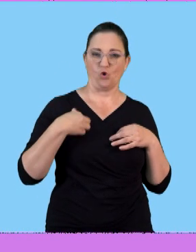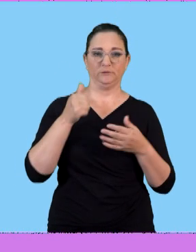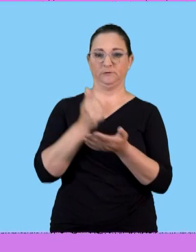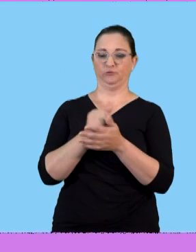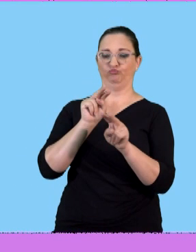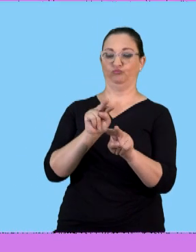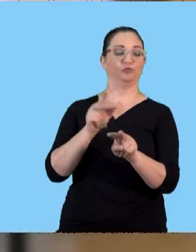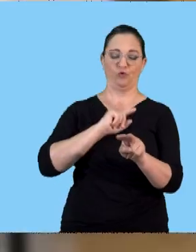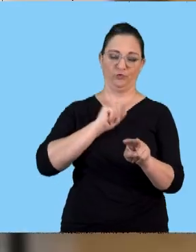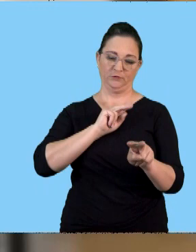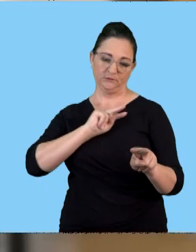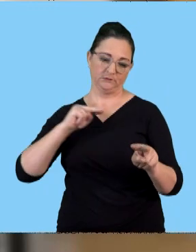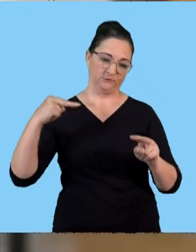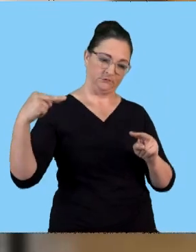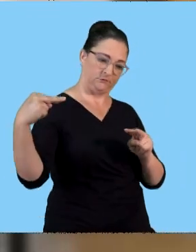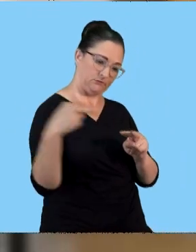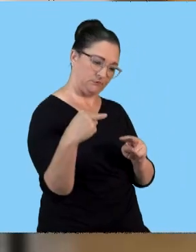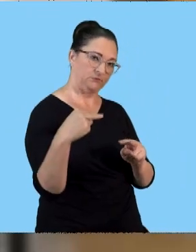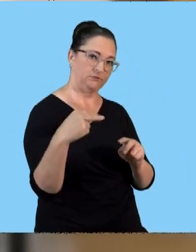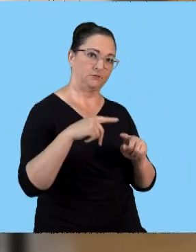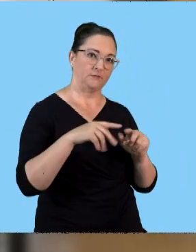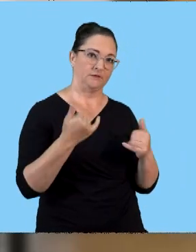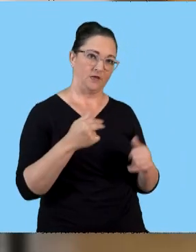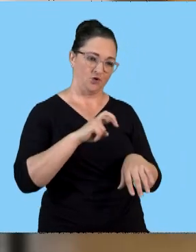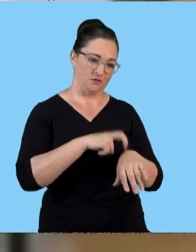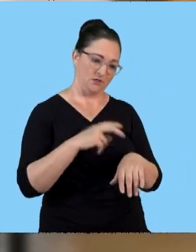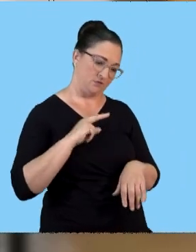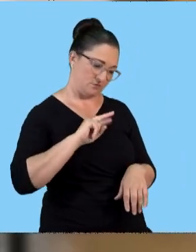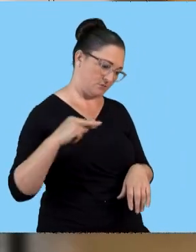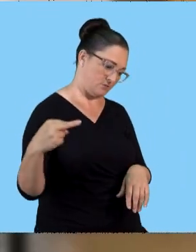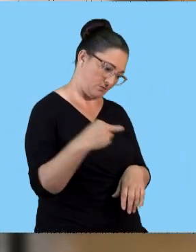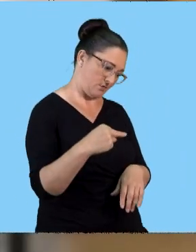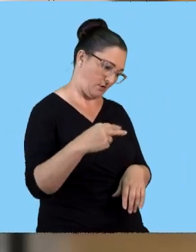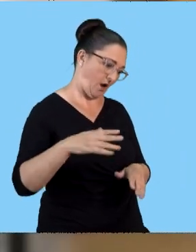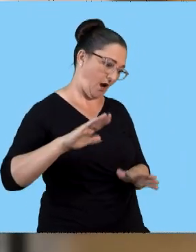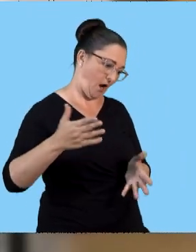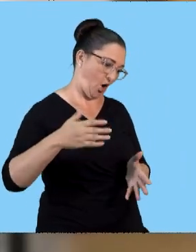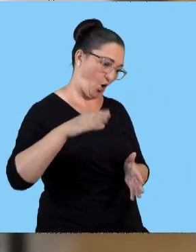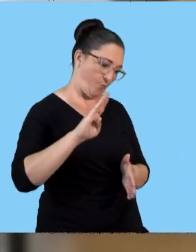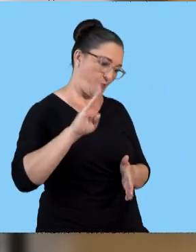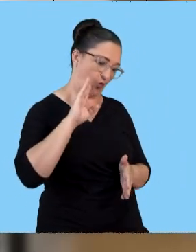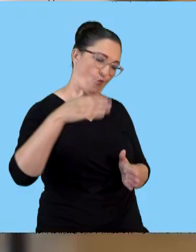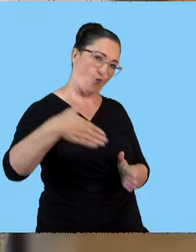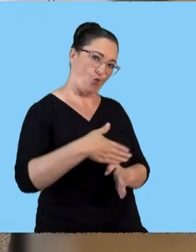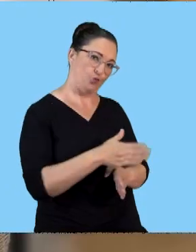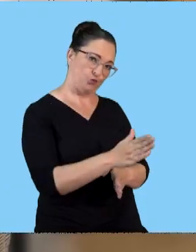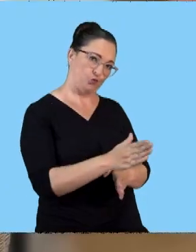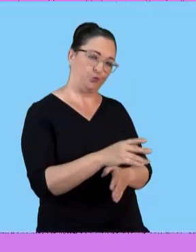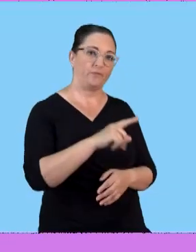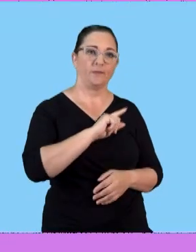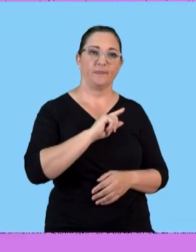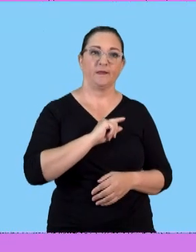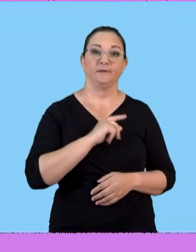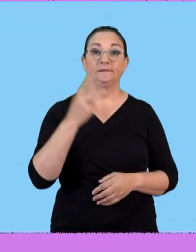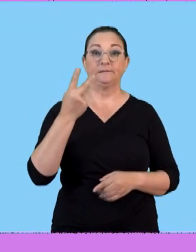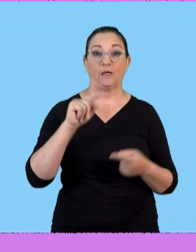would face the page, it will show left, right? But remember now, you will turn, or Bootley will turn right. So now,